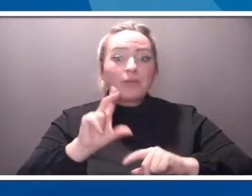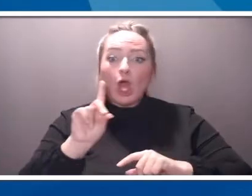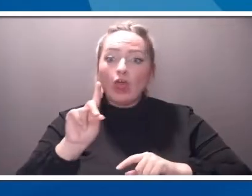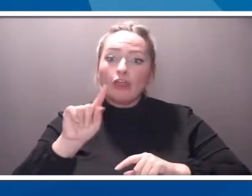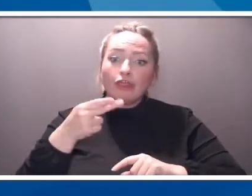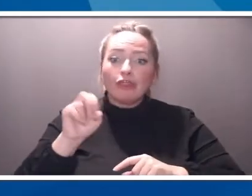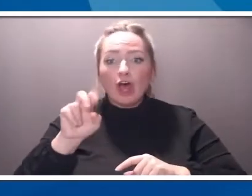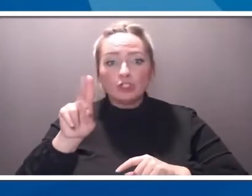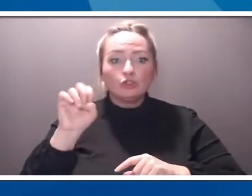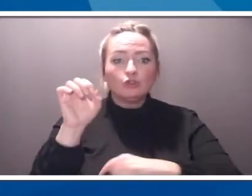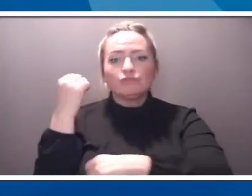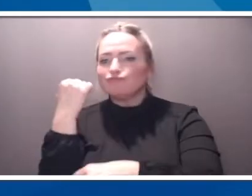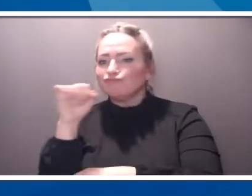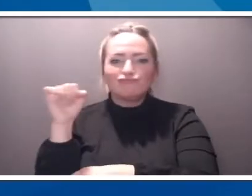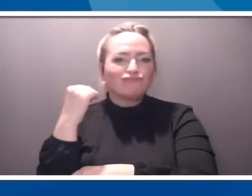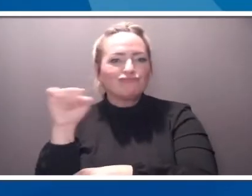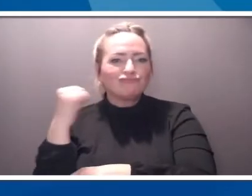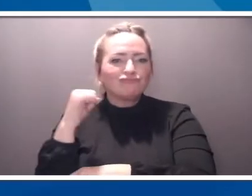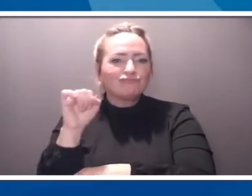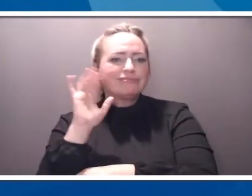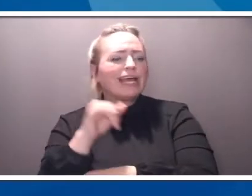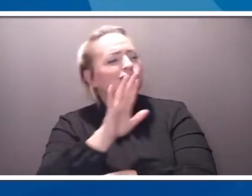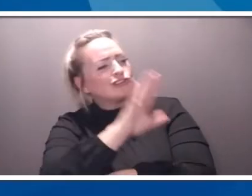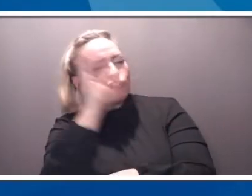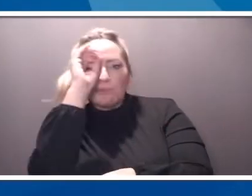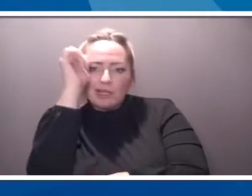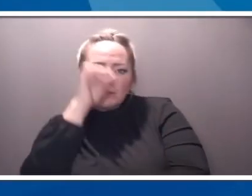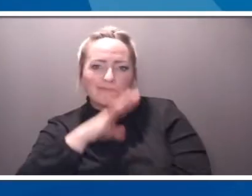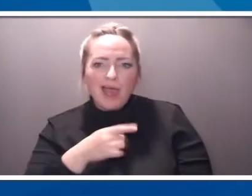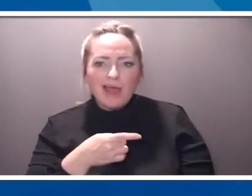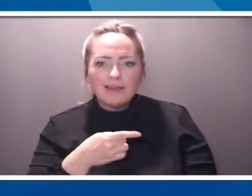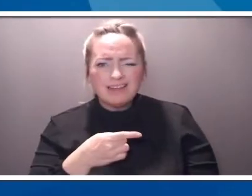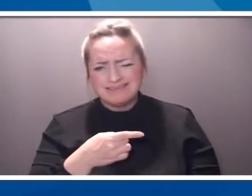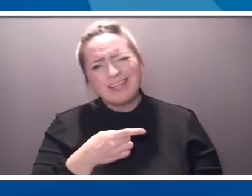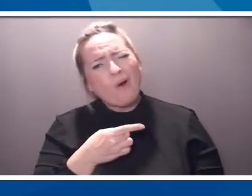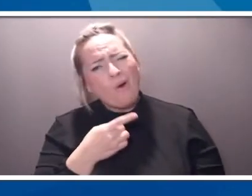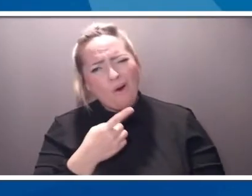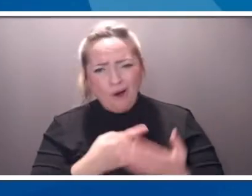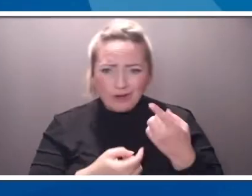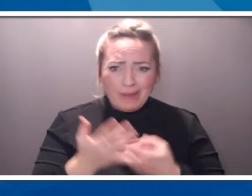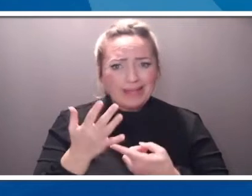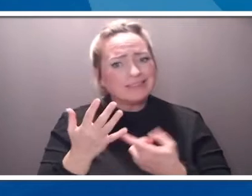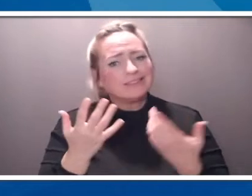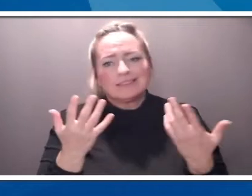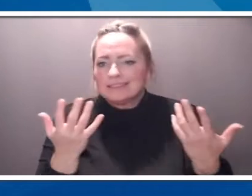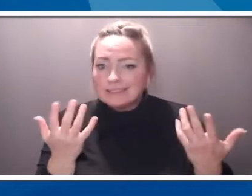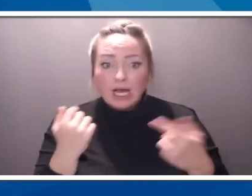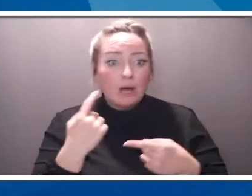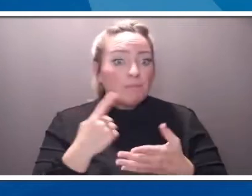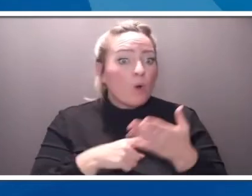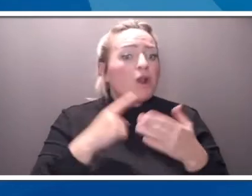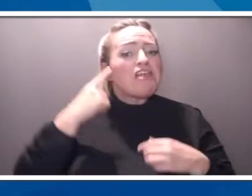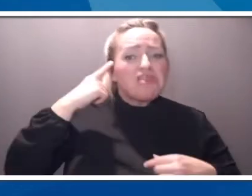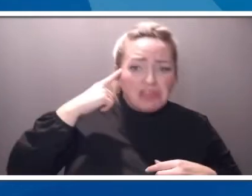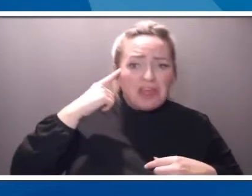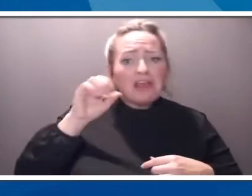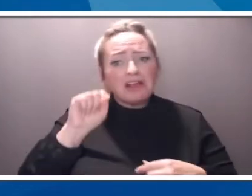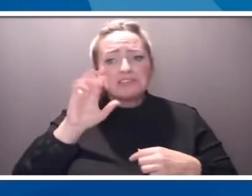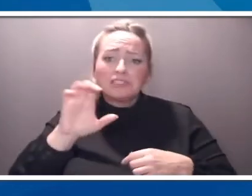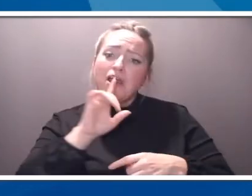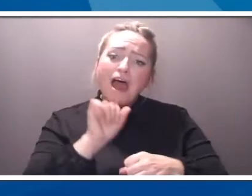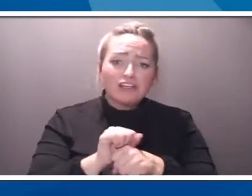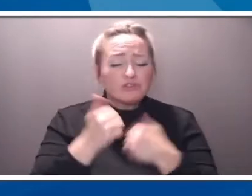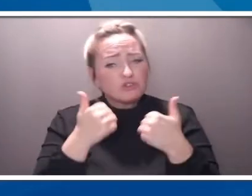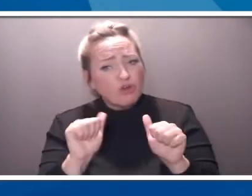Start again. We got the dude shaking his head. It's like, that's just your opinion, man. So there's a lot of argumentations that are made about, well,